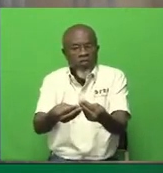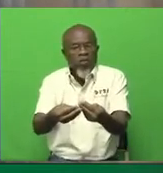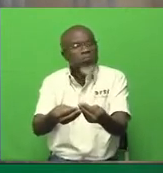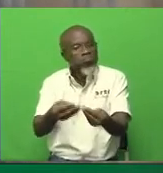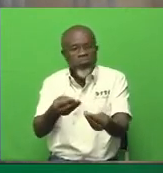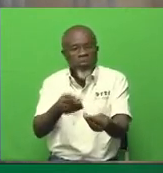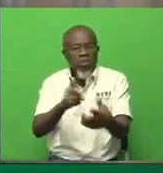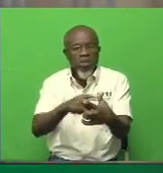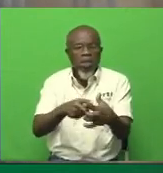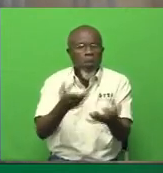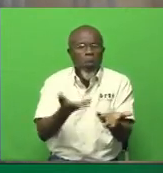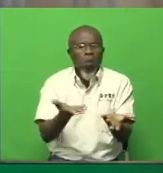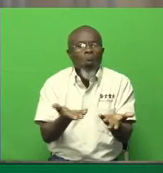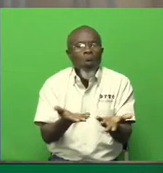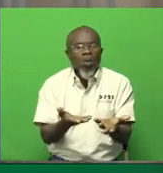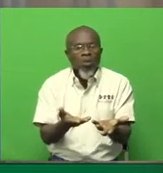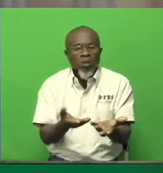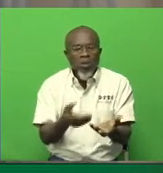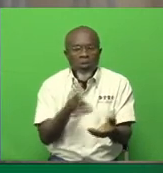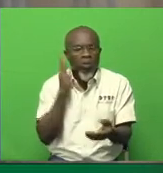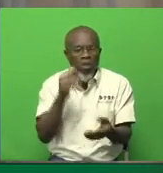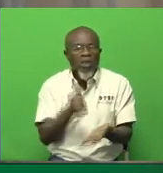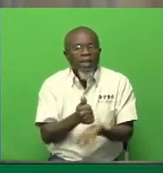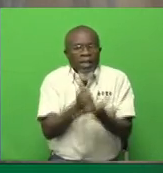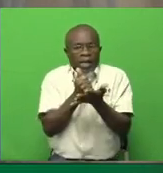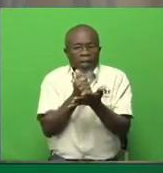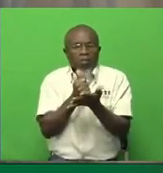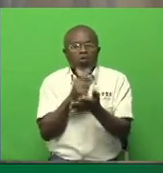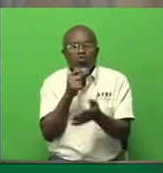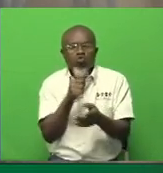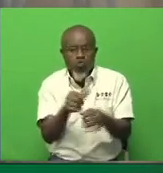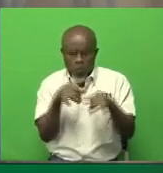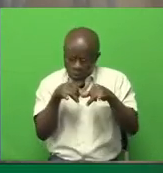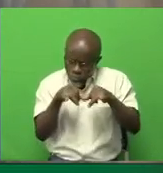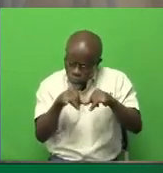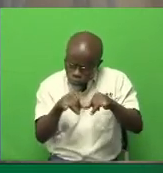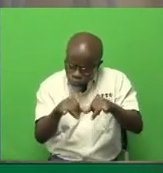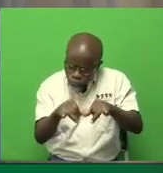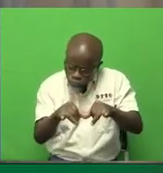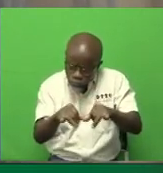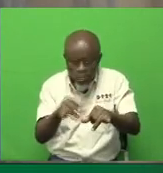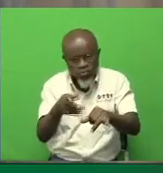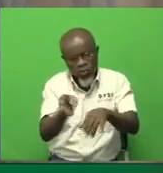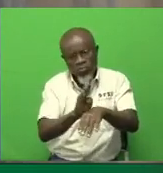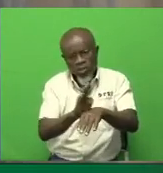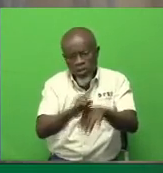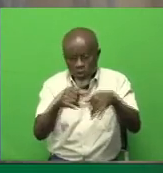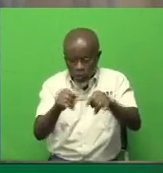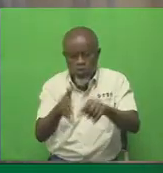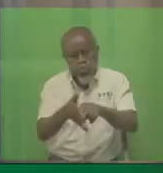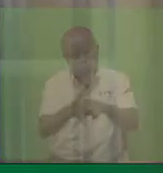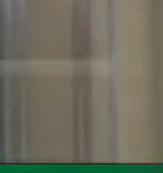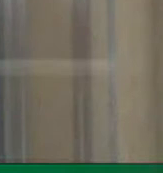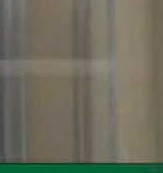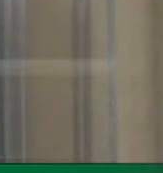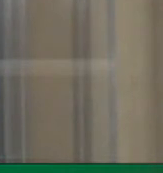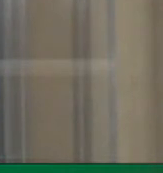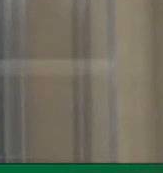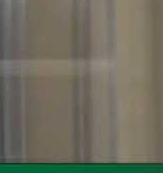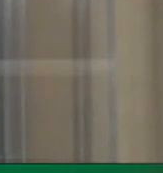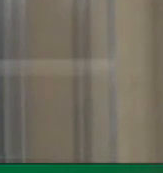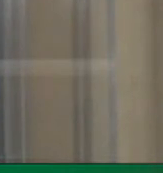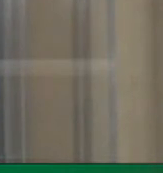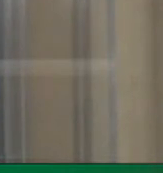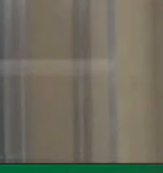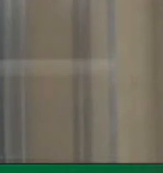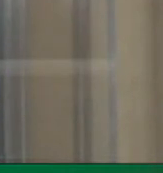resilient against the onslaught of covet lockdowns six thousand business closures and loss of Market opportunities